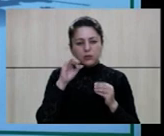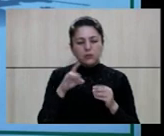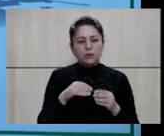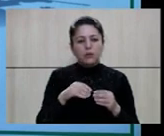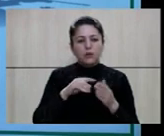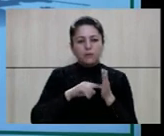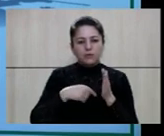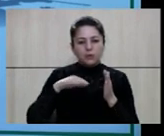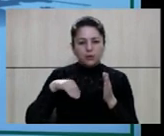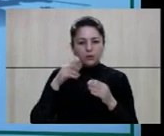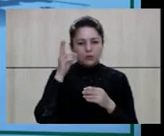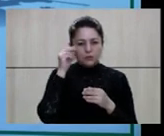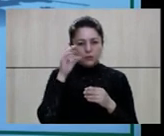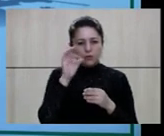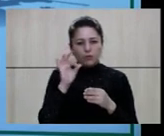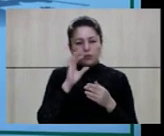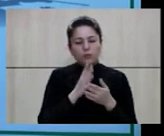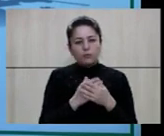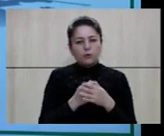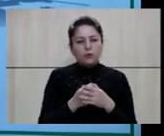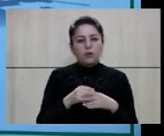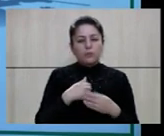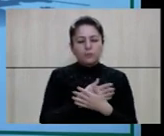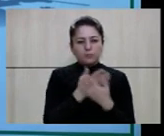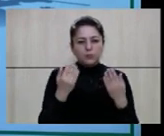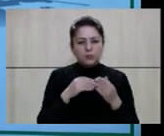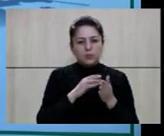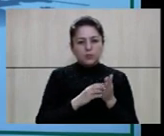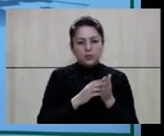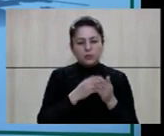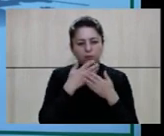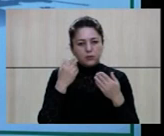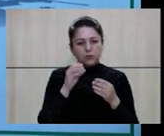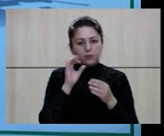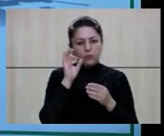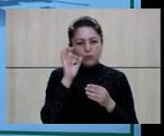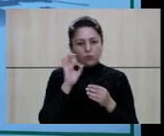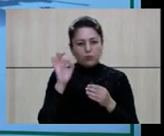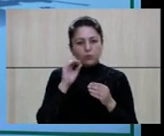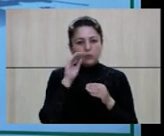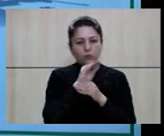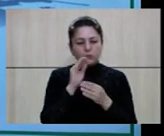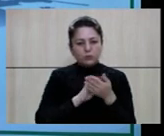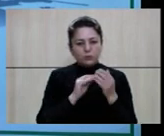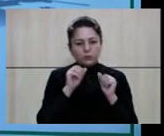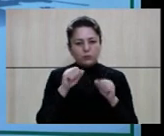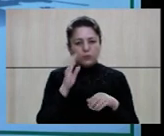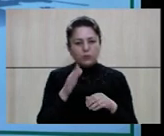sonlardan keyin nollar mavjud. Demak, biz yetmasa 0 qo'shib yozishimiz mumkin bo'ladi.